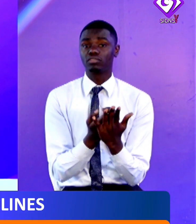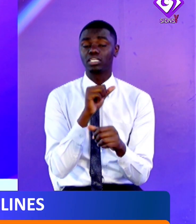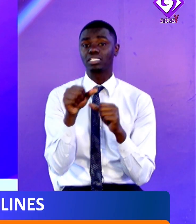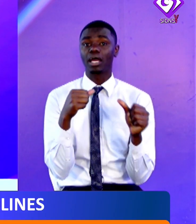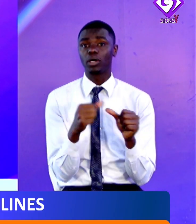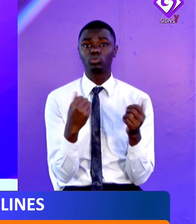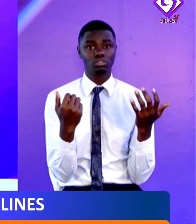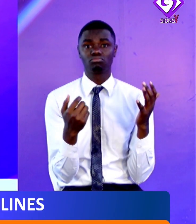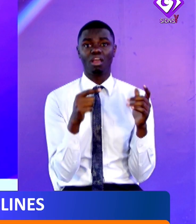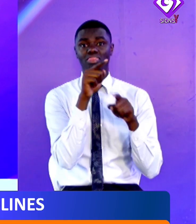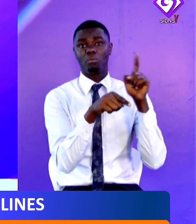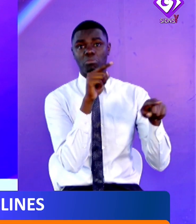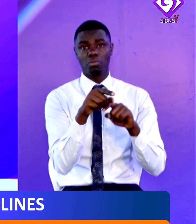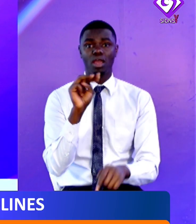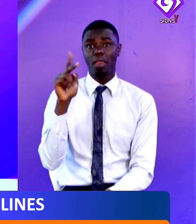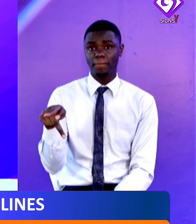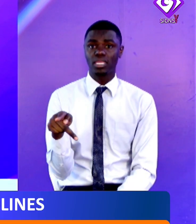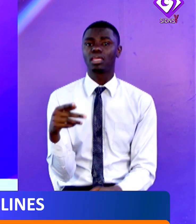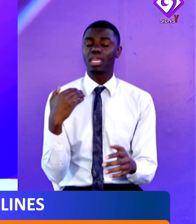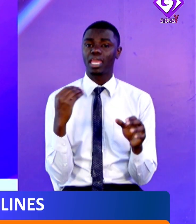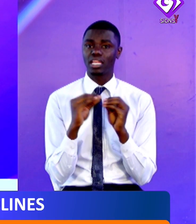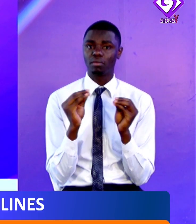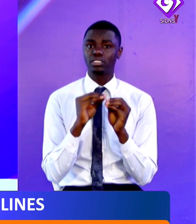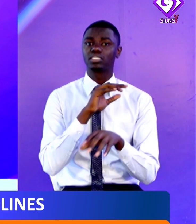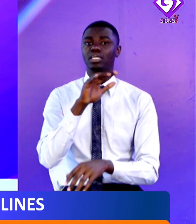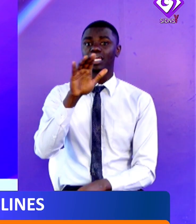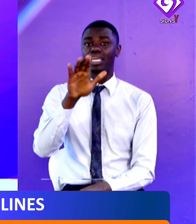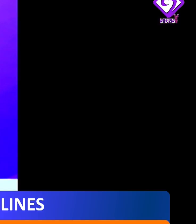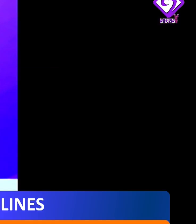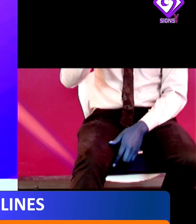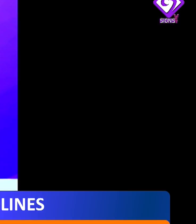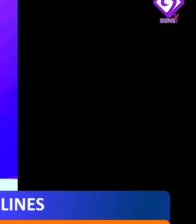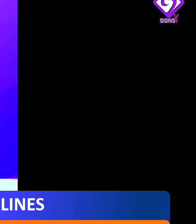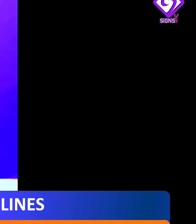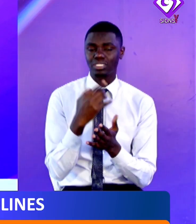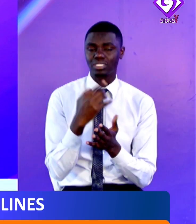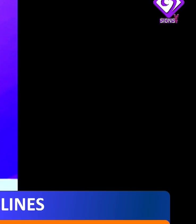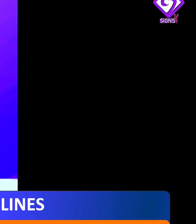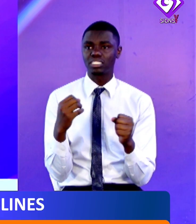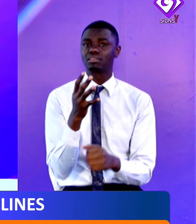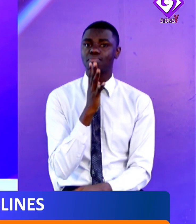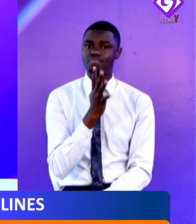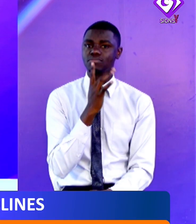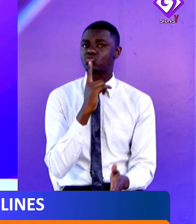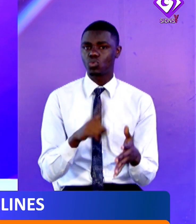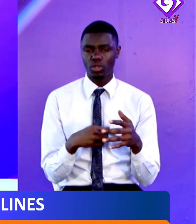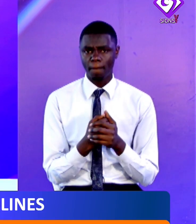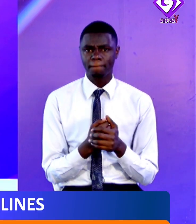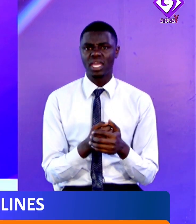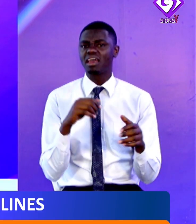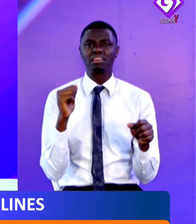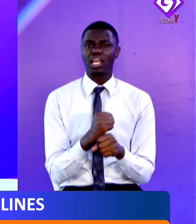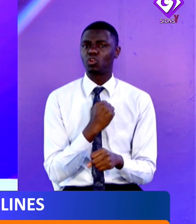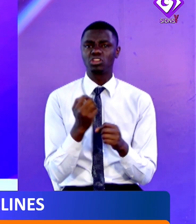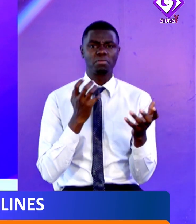allegations. The MPs who held a session in the National Assembly to discuss the president's sentiments say it will not